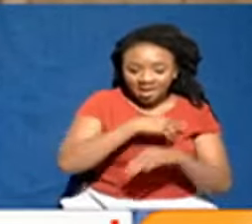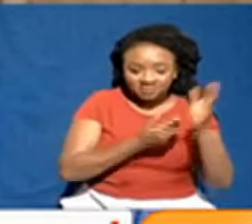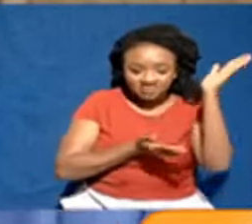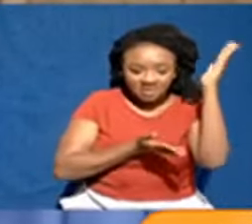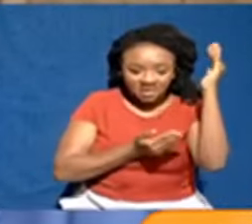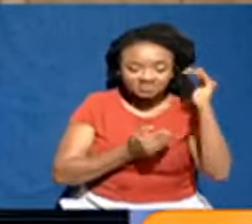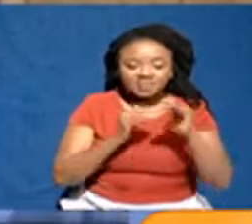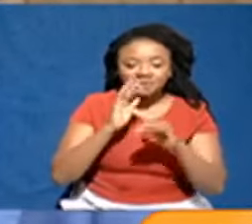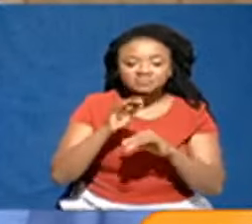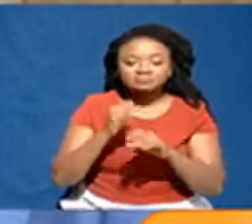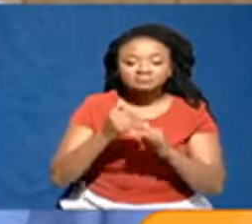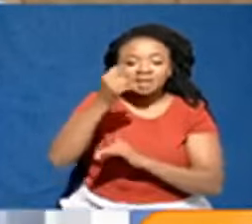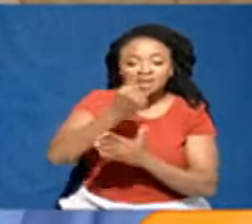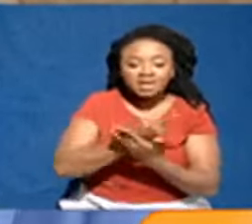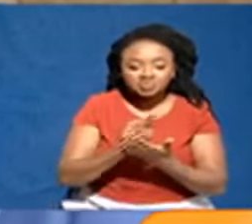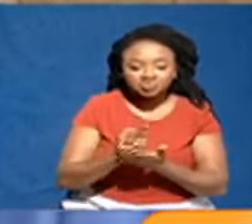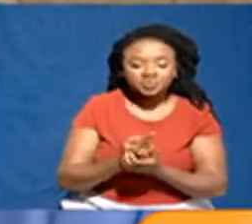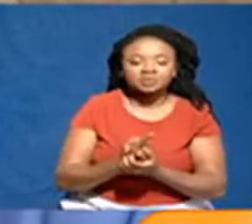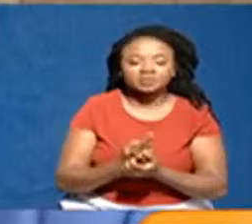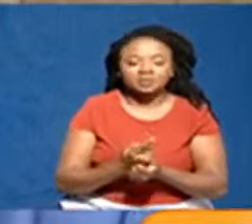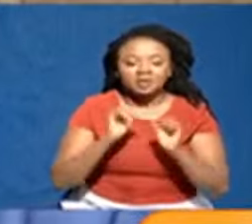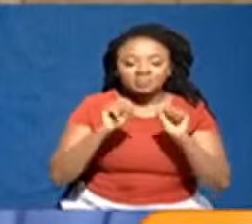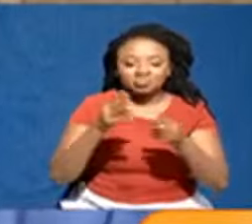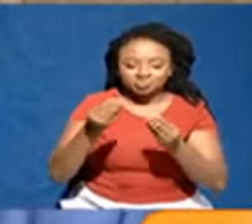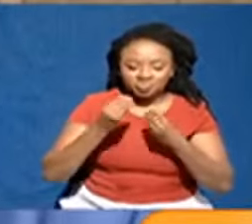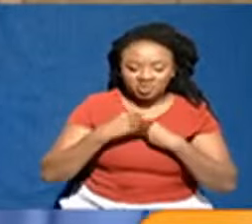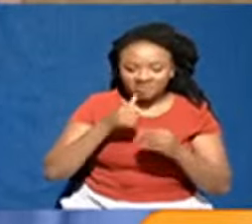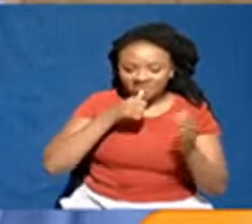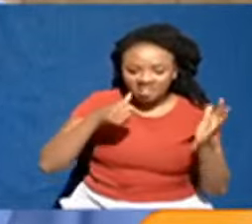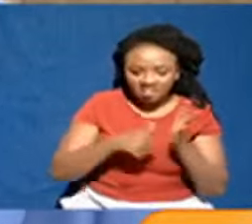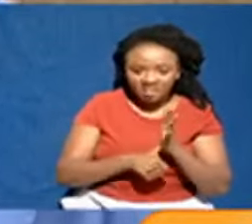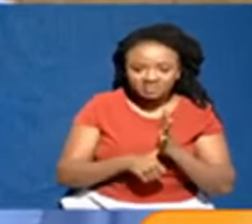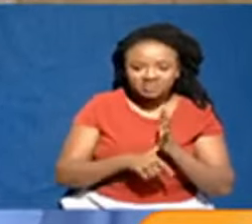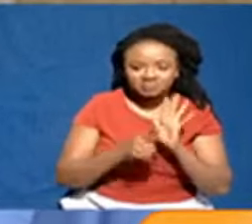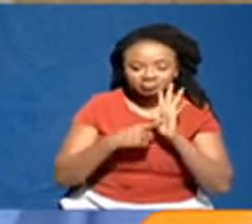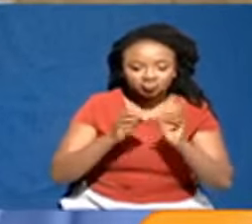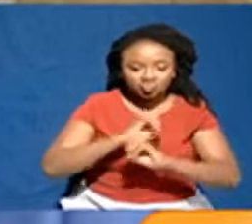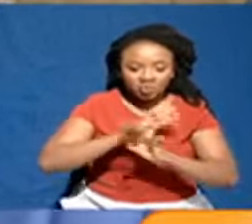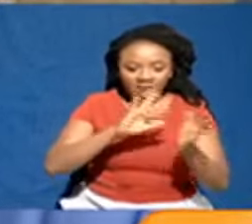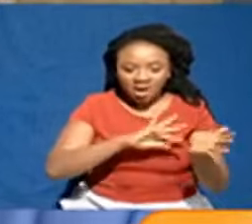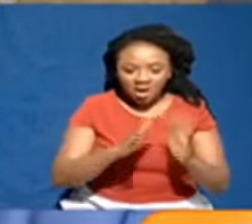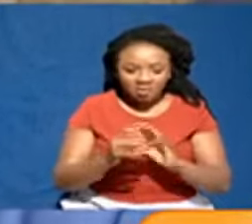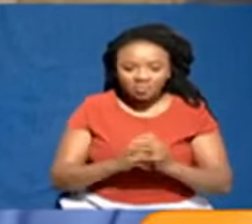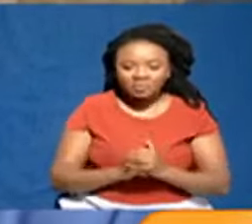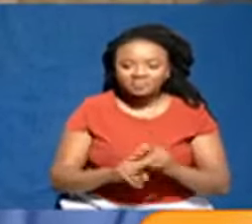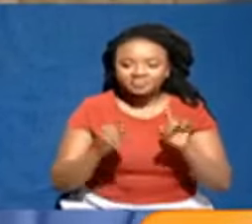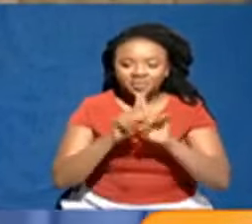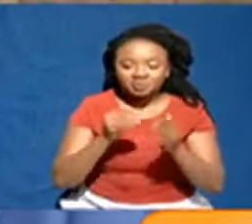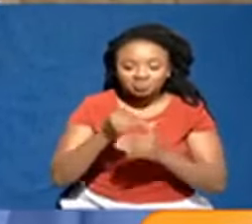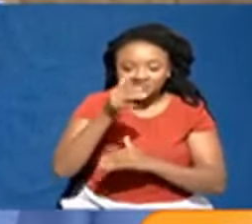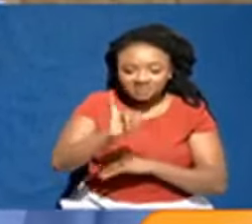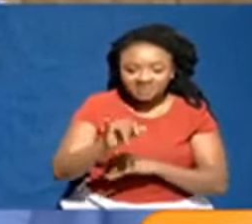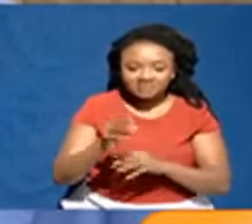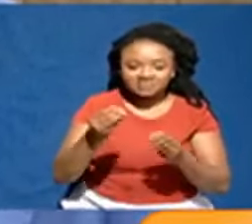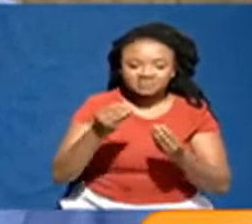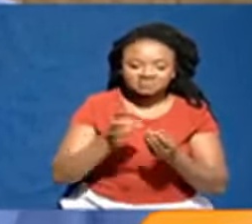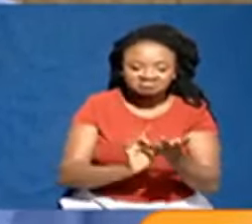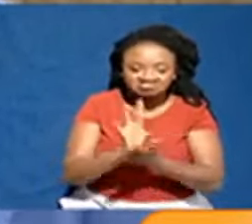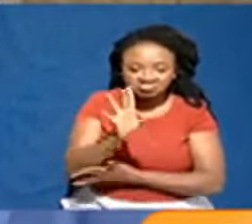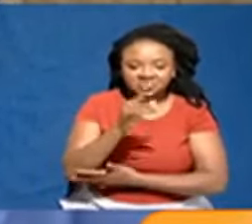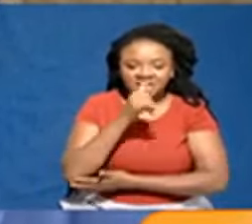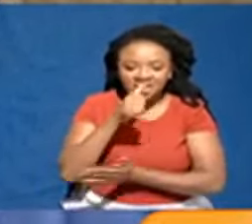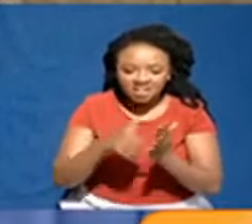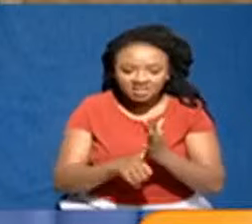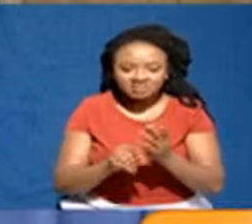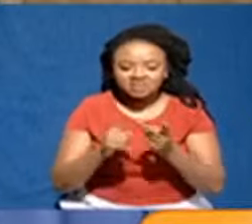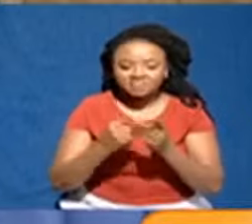We are expecting from next week that they are going to issue show cause letters. Then thereafter, they'll give dismissal letters. Then